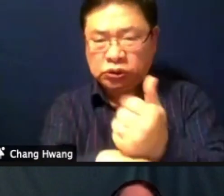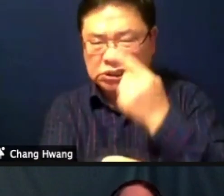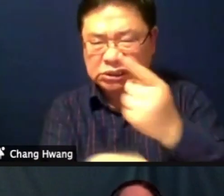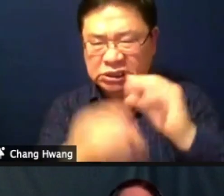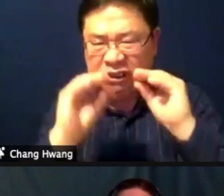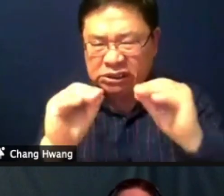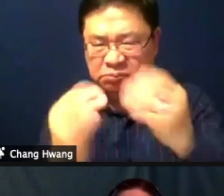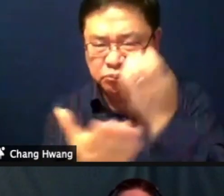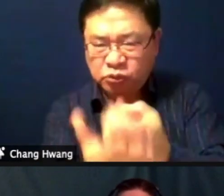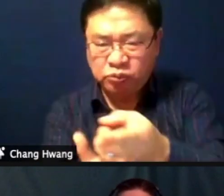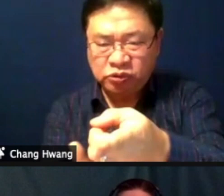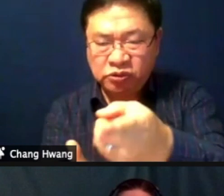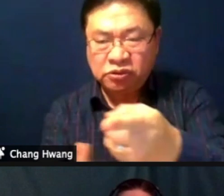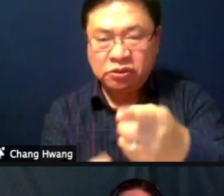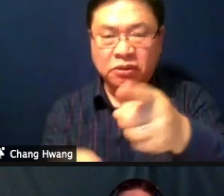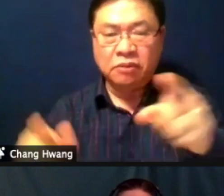primary source here. It's a photograph.